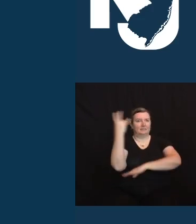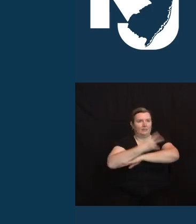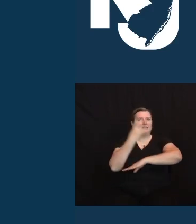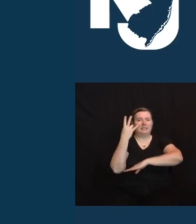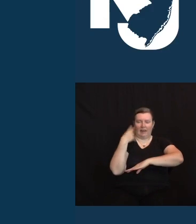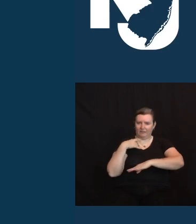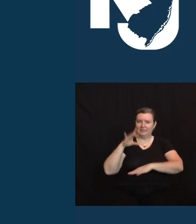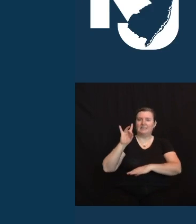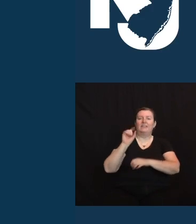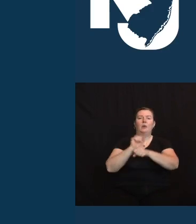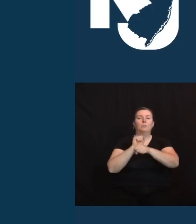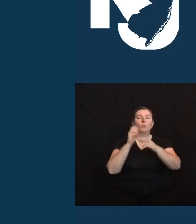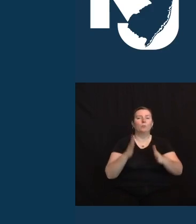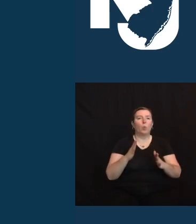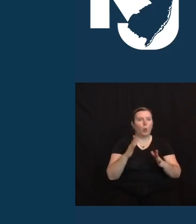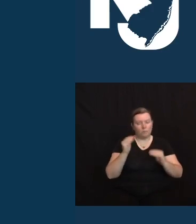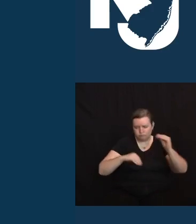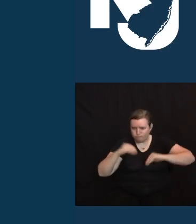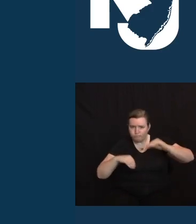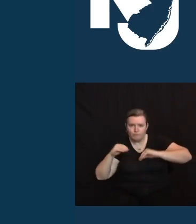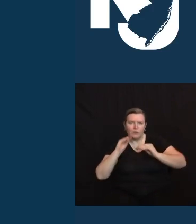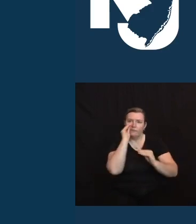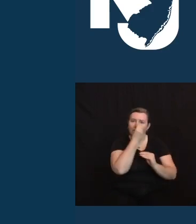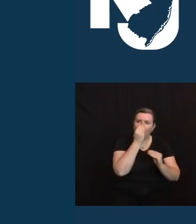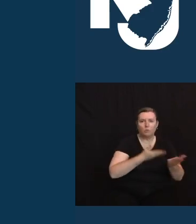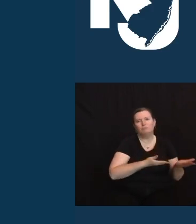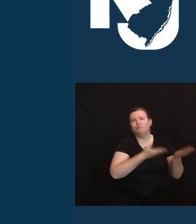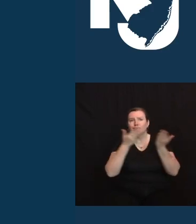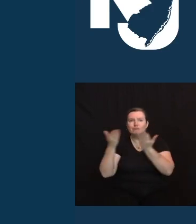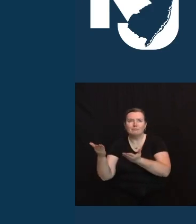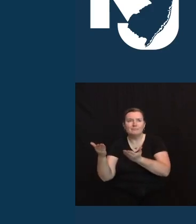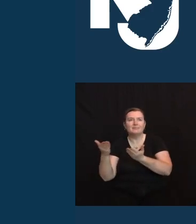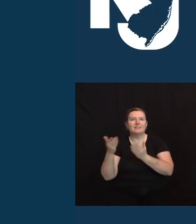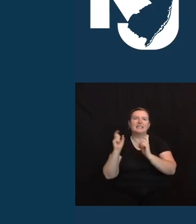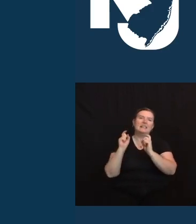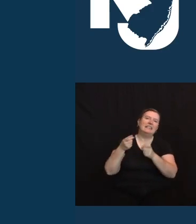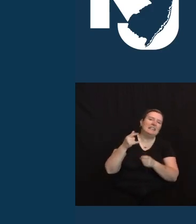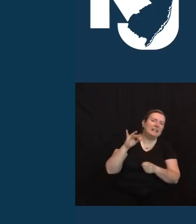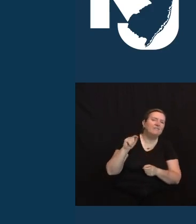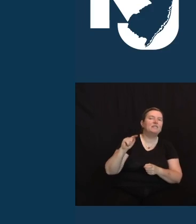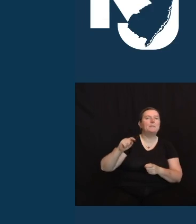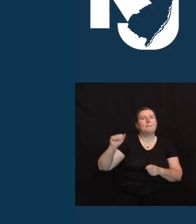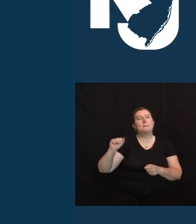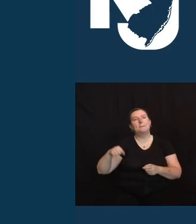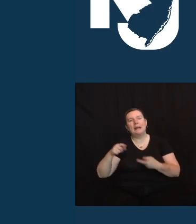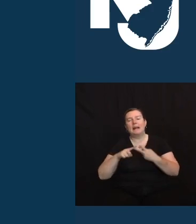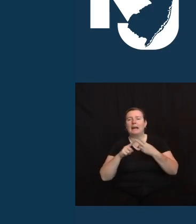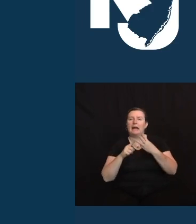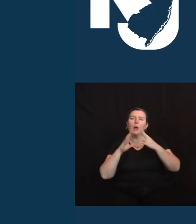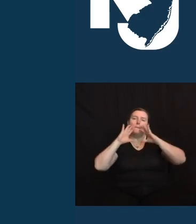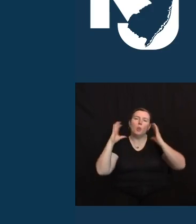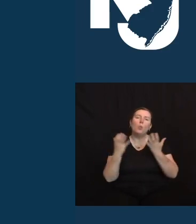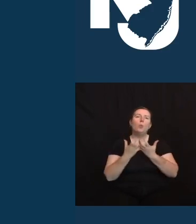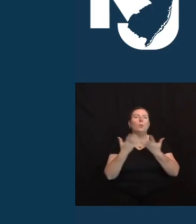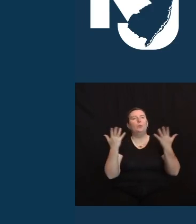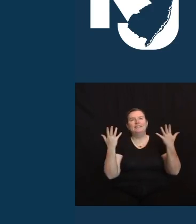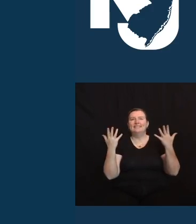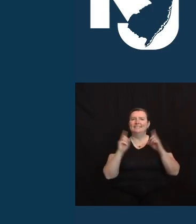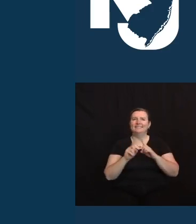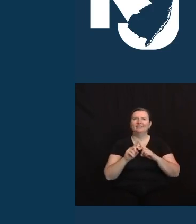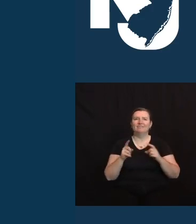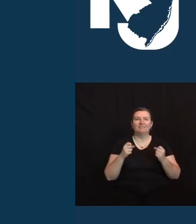and deliver floral arrangements, gift baskets, and balloon bouquets to customers in more than 70 zip codes,